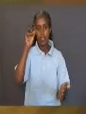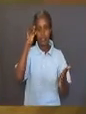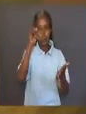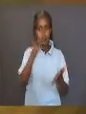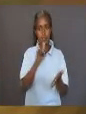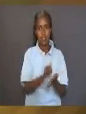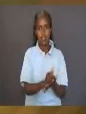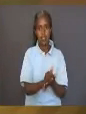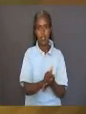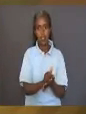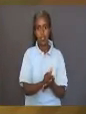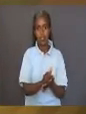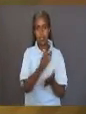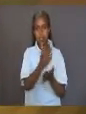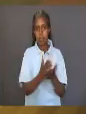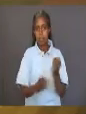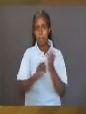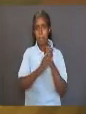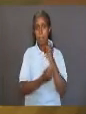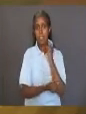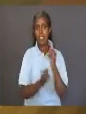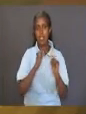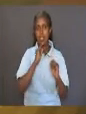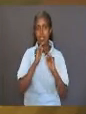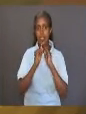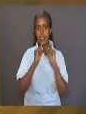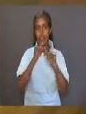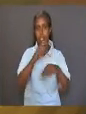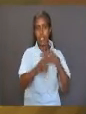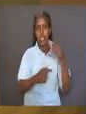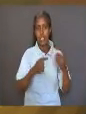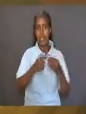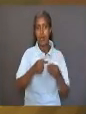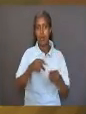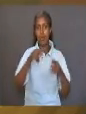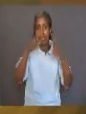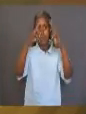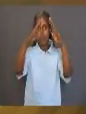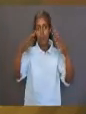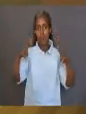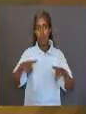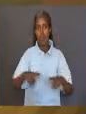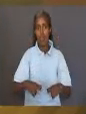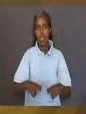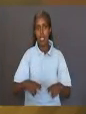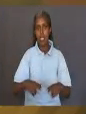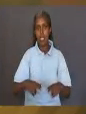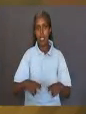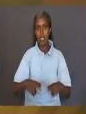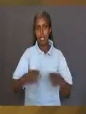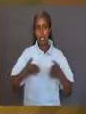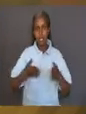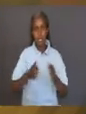That is some basic information about polygons. Let